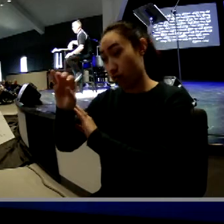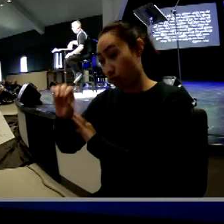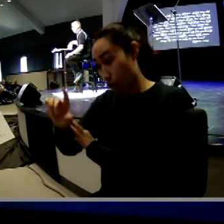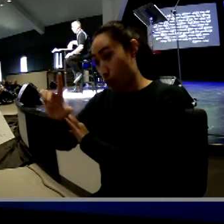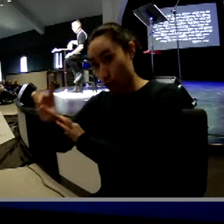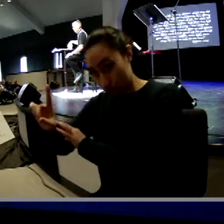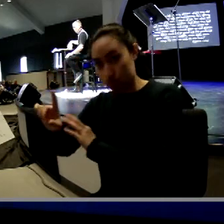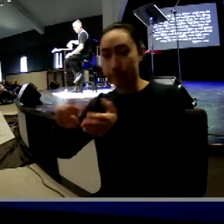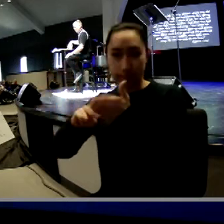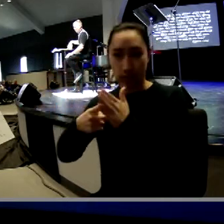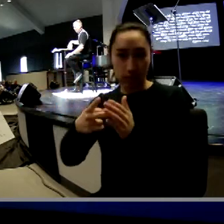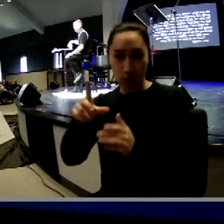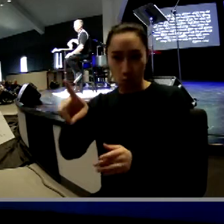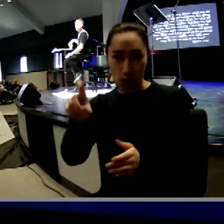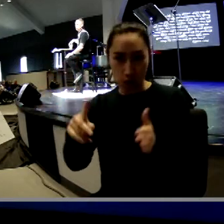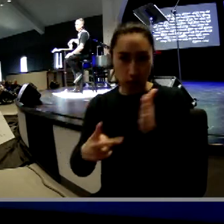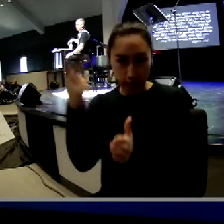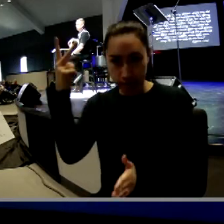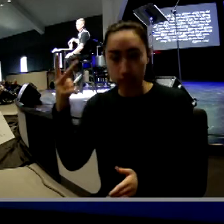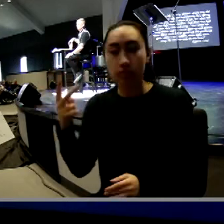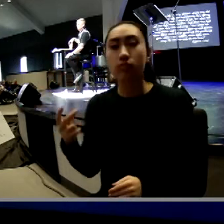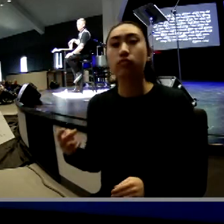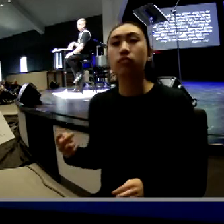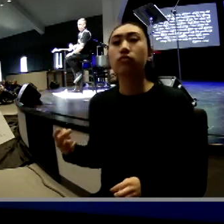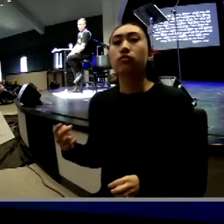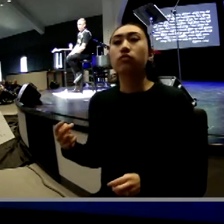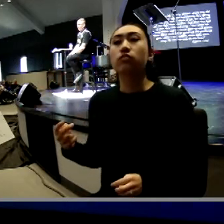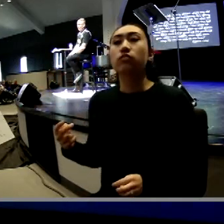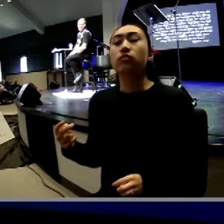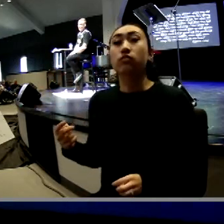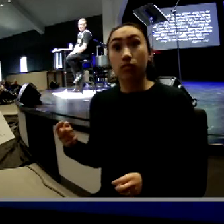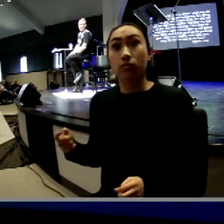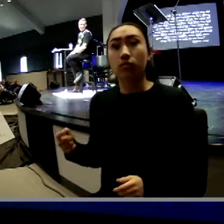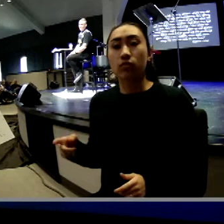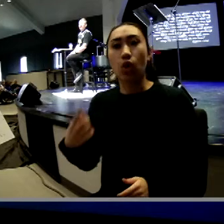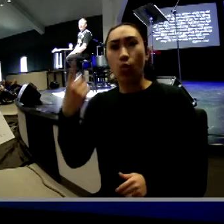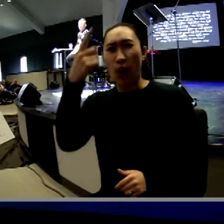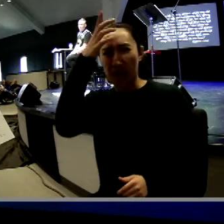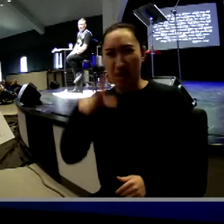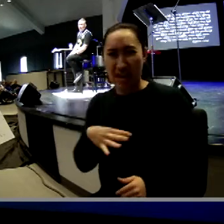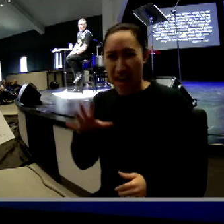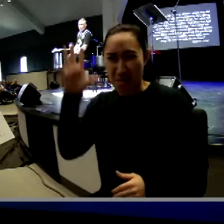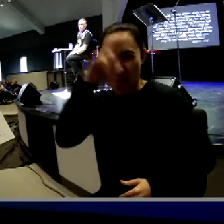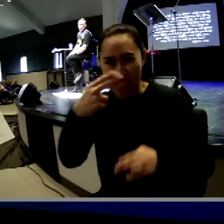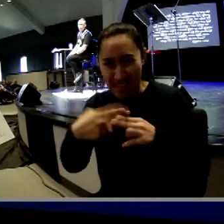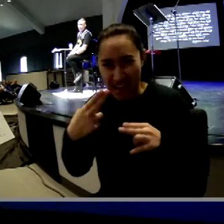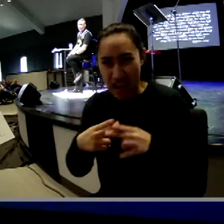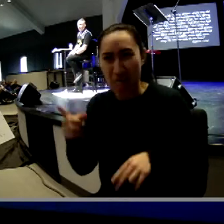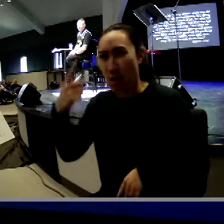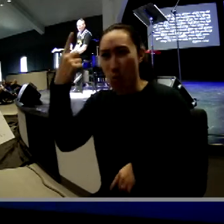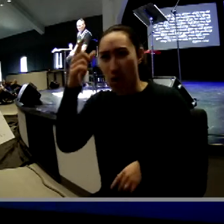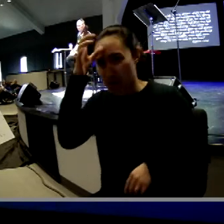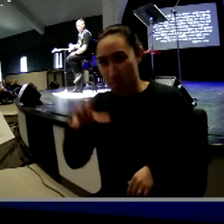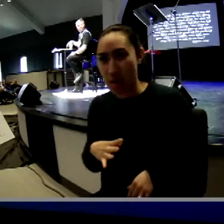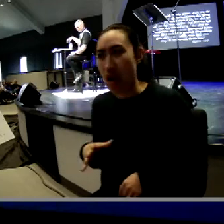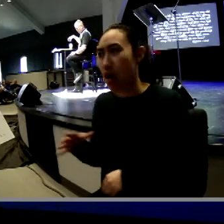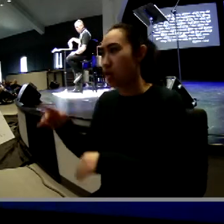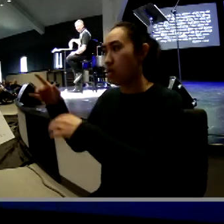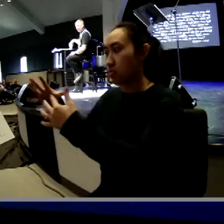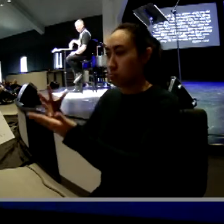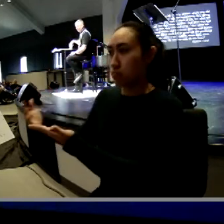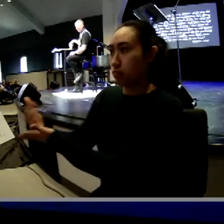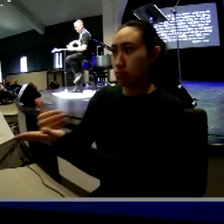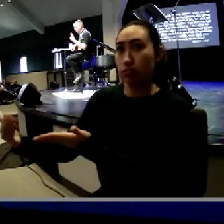you got 100-fold and this time, you were the best farmer on the block. Not only that, if you knew the story of Jacob, which